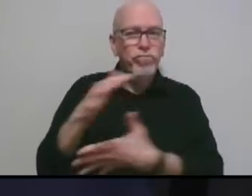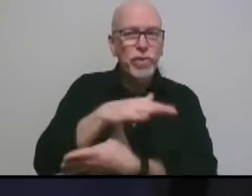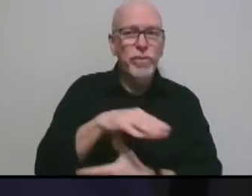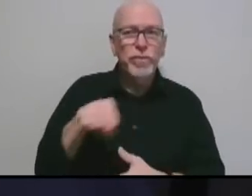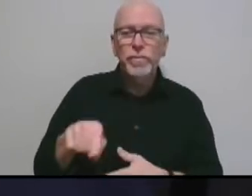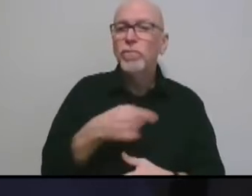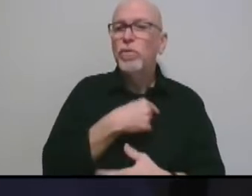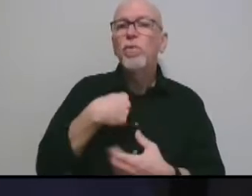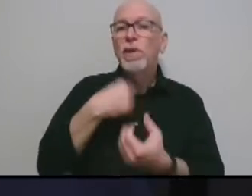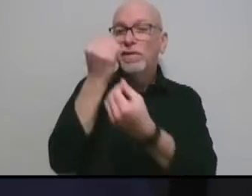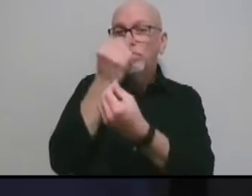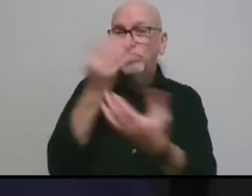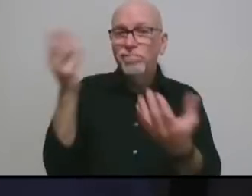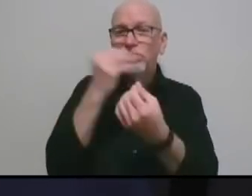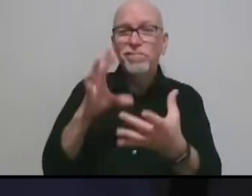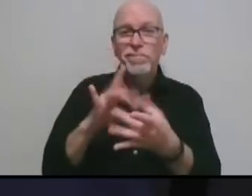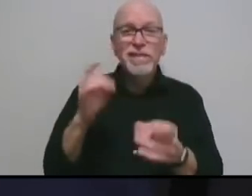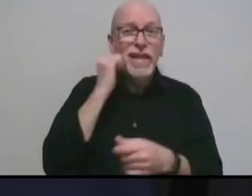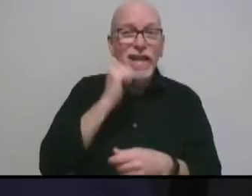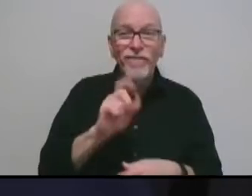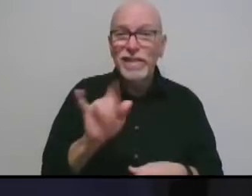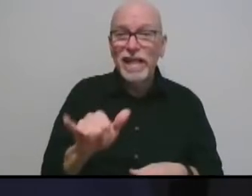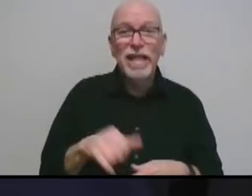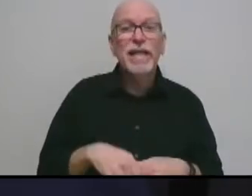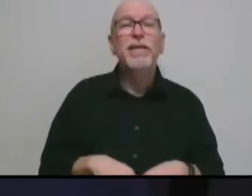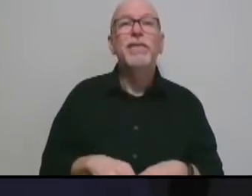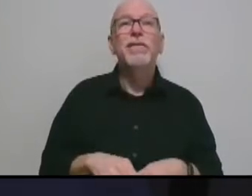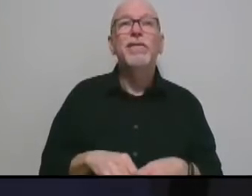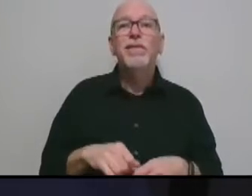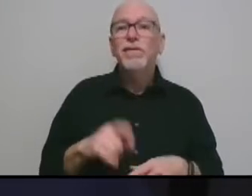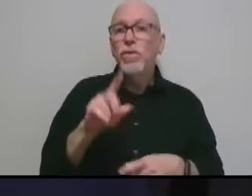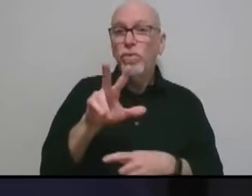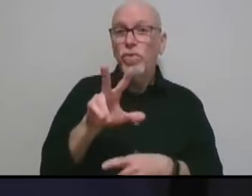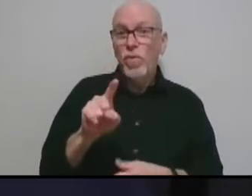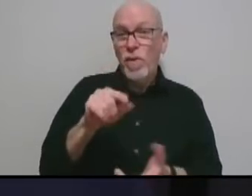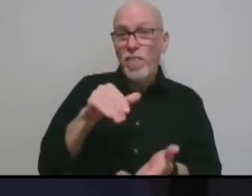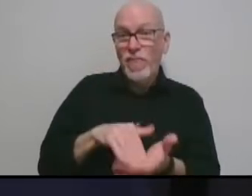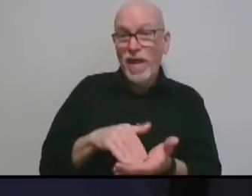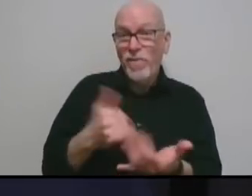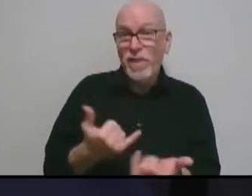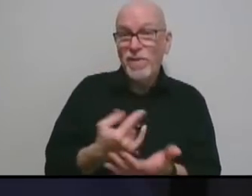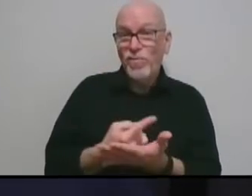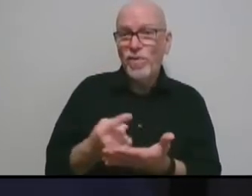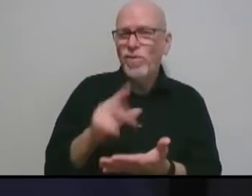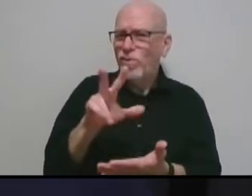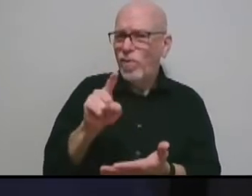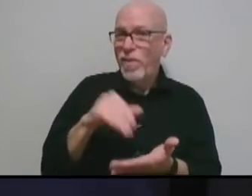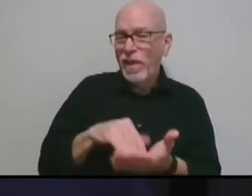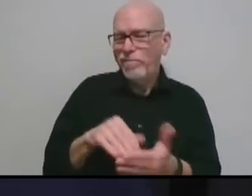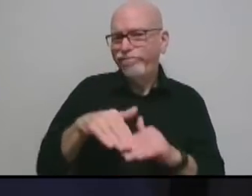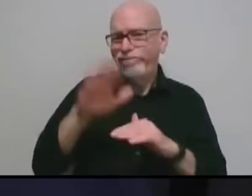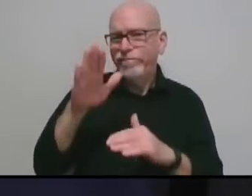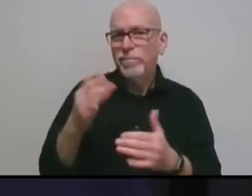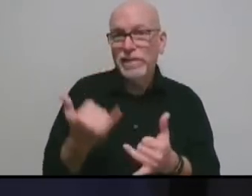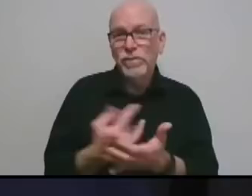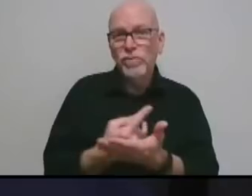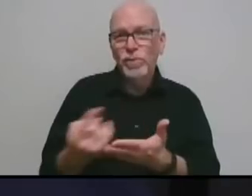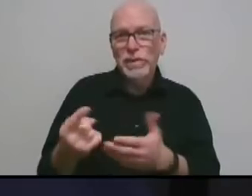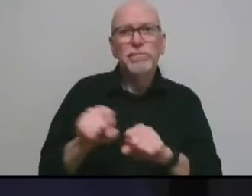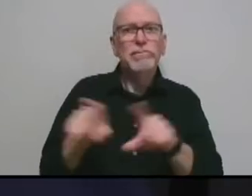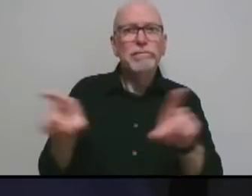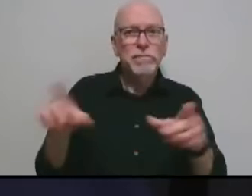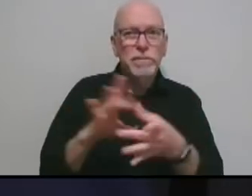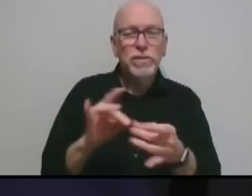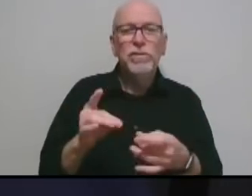out messages every single day, as I mentioned before, 31,000 just this week, 31,000 plus just this week, and counting,